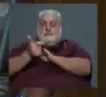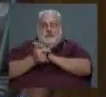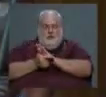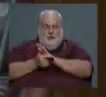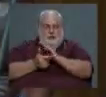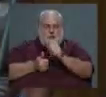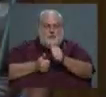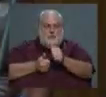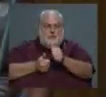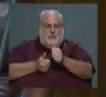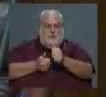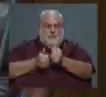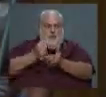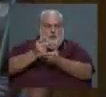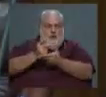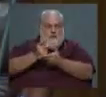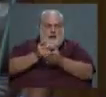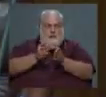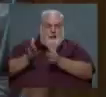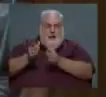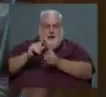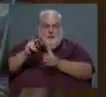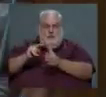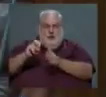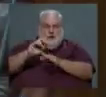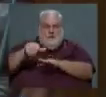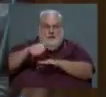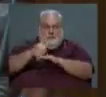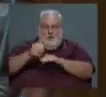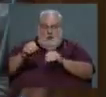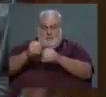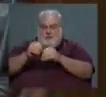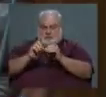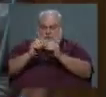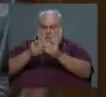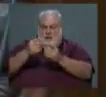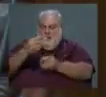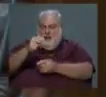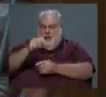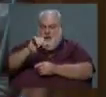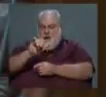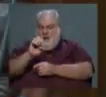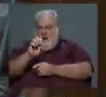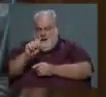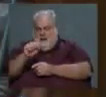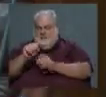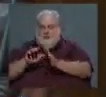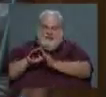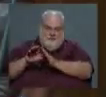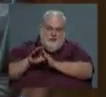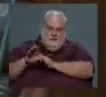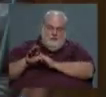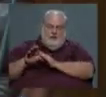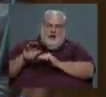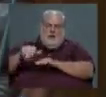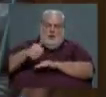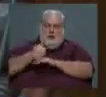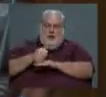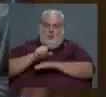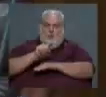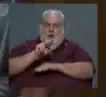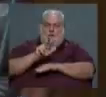purposes. An ordinance to approve a plan zoning development established a plan office district titled Hayes Development Revised Short Form POD located